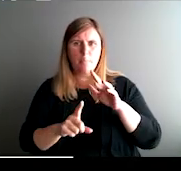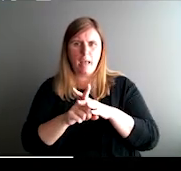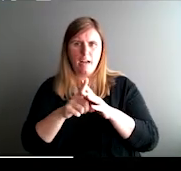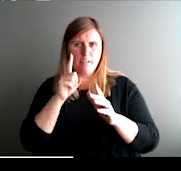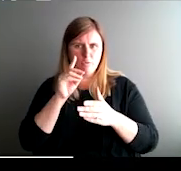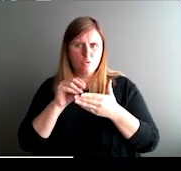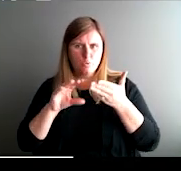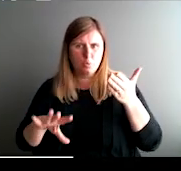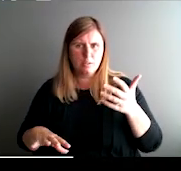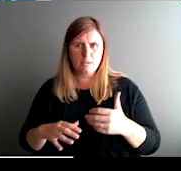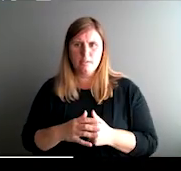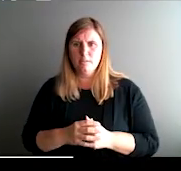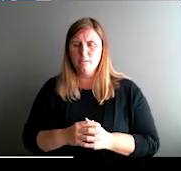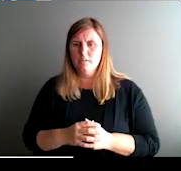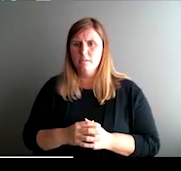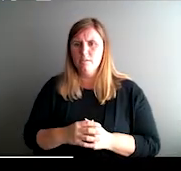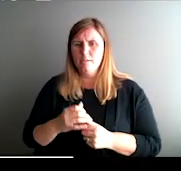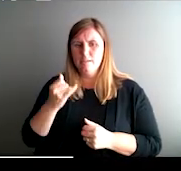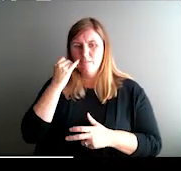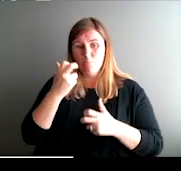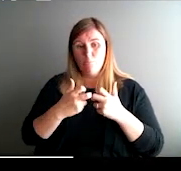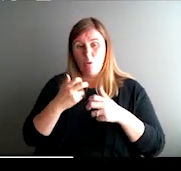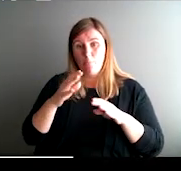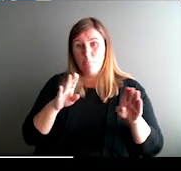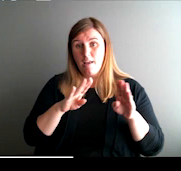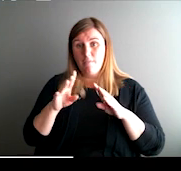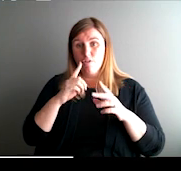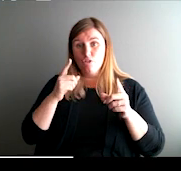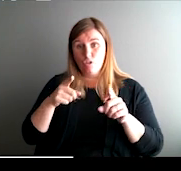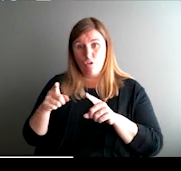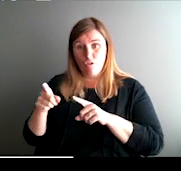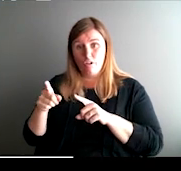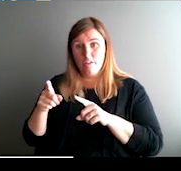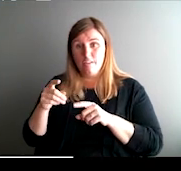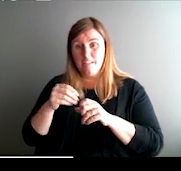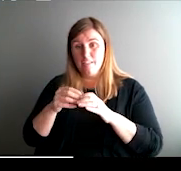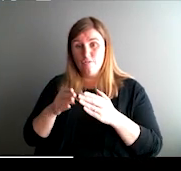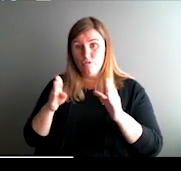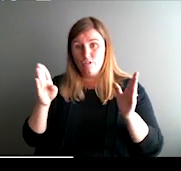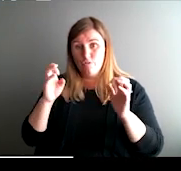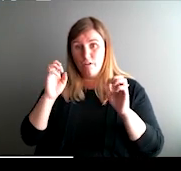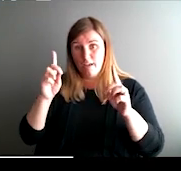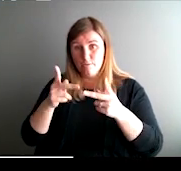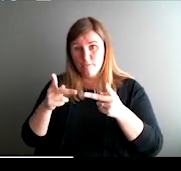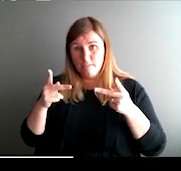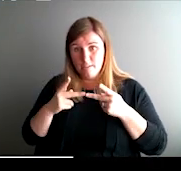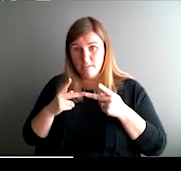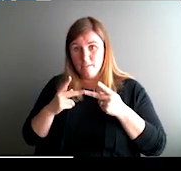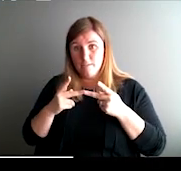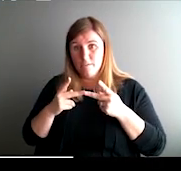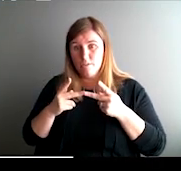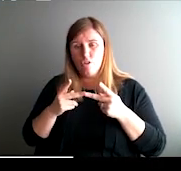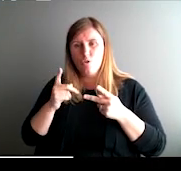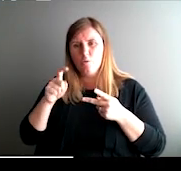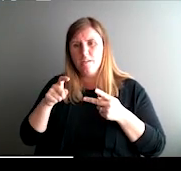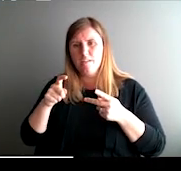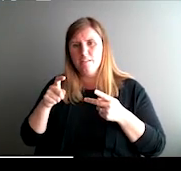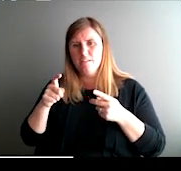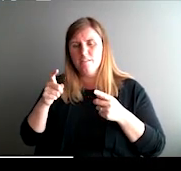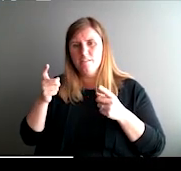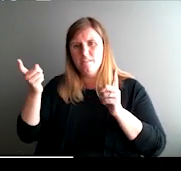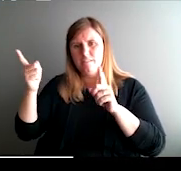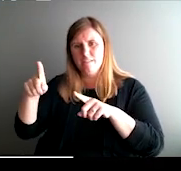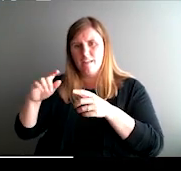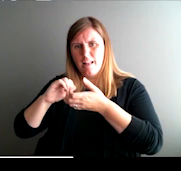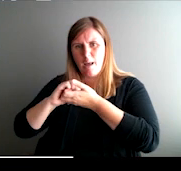student. If problem behavior is occurring in the general ed setting, you need to collaborate